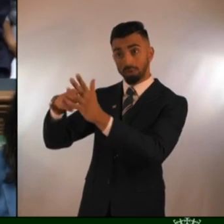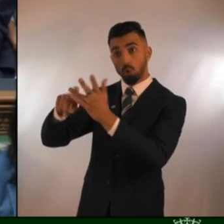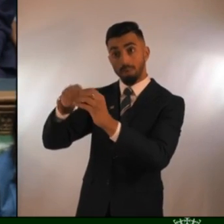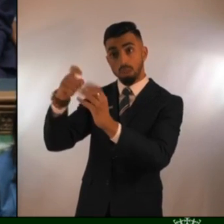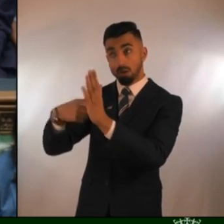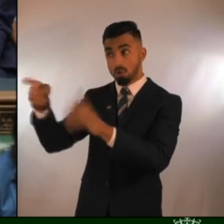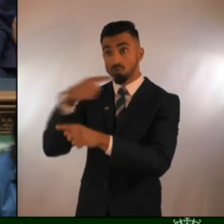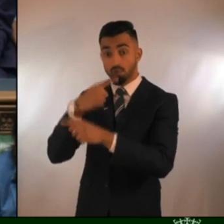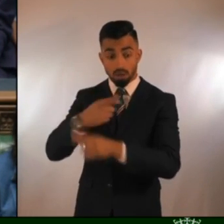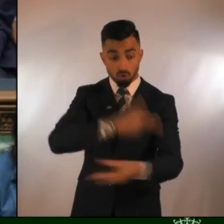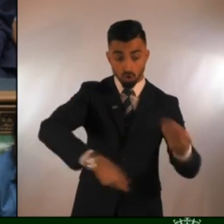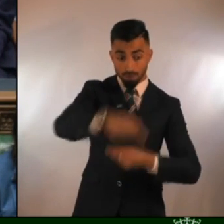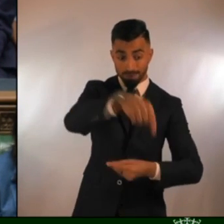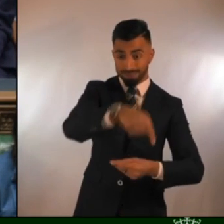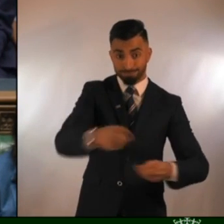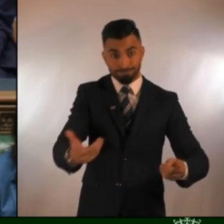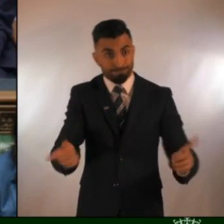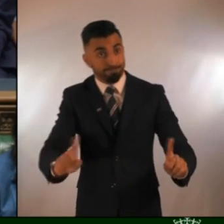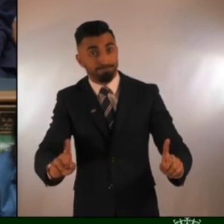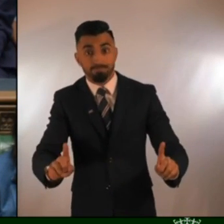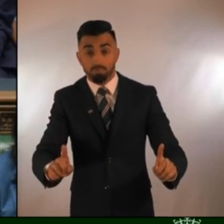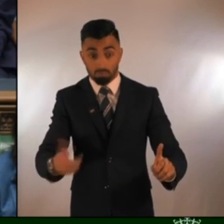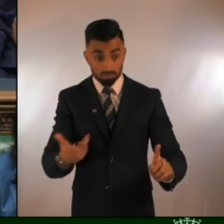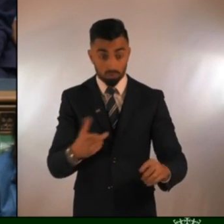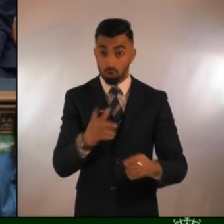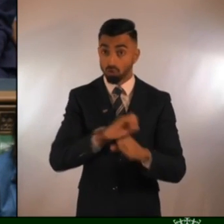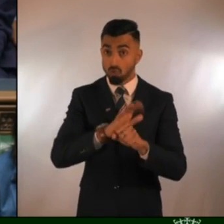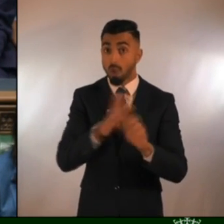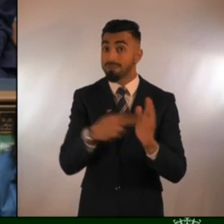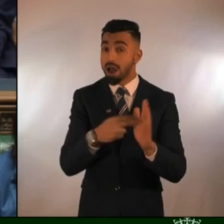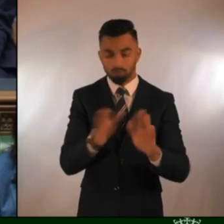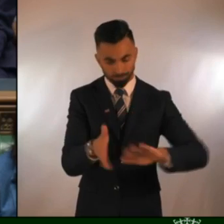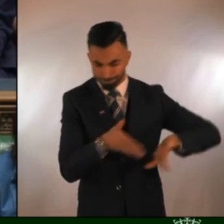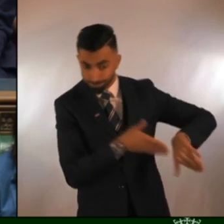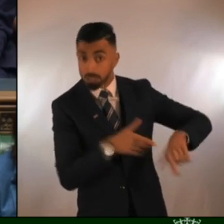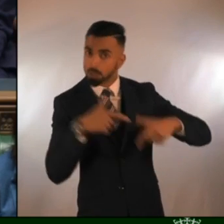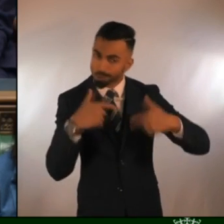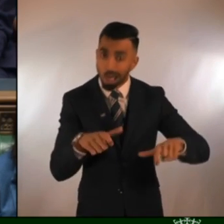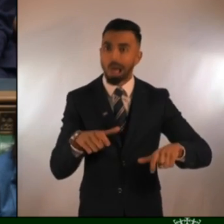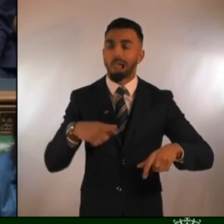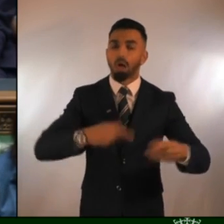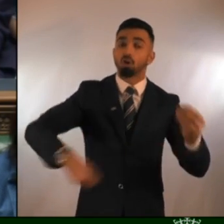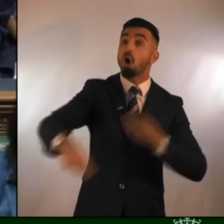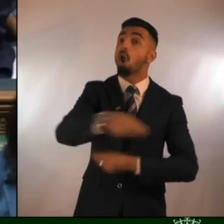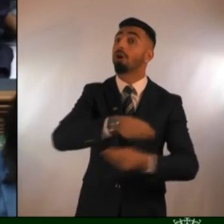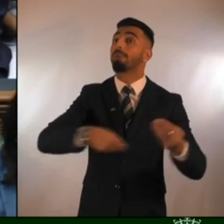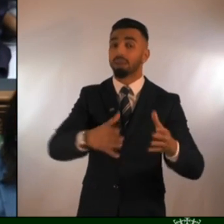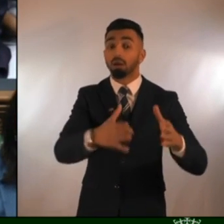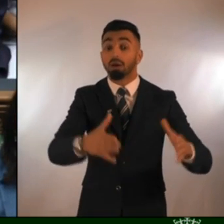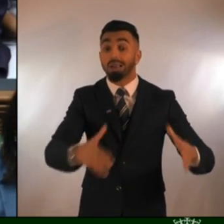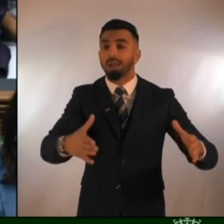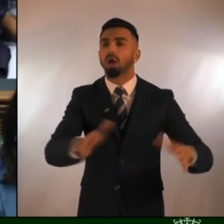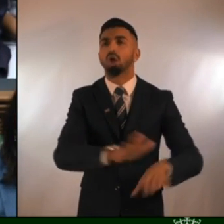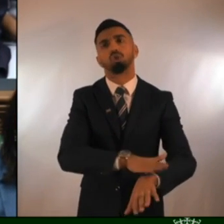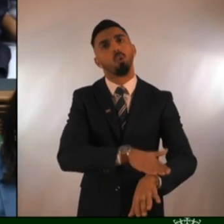hit, we were facing a slowing world economy. There has been, across developed economies, including here in the UK,